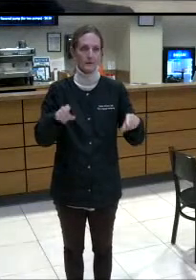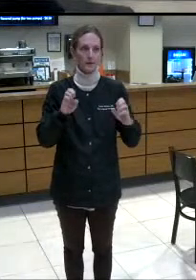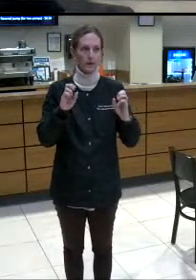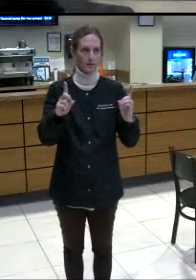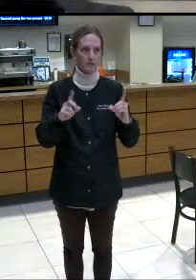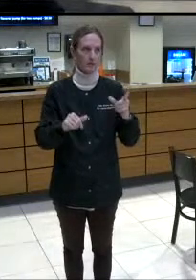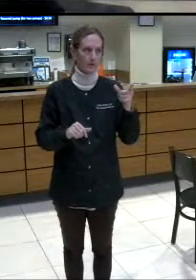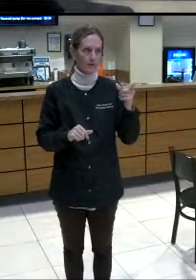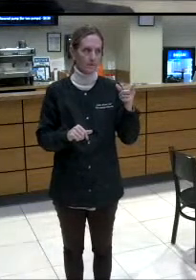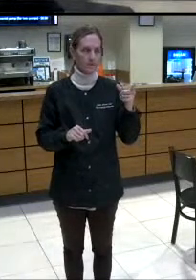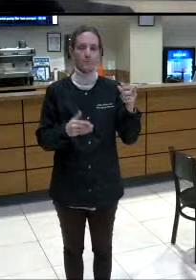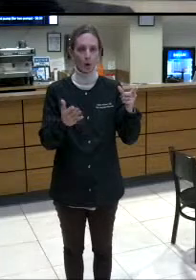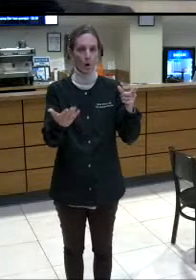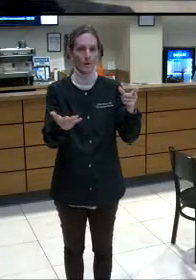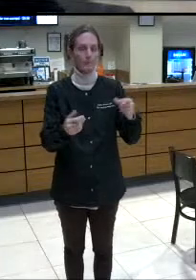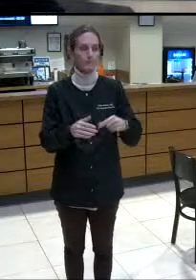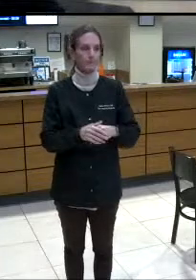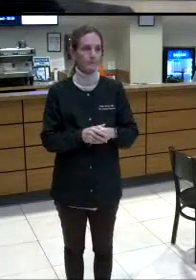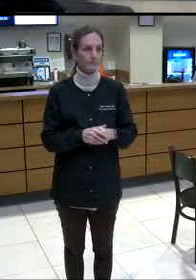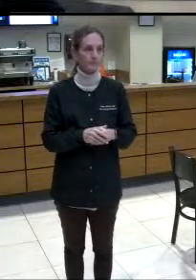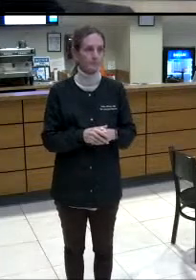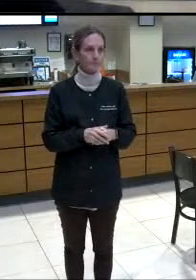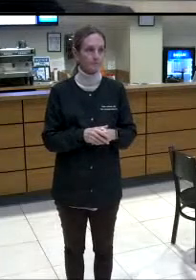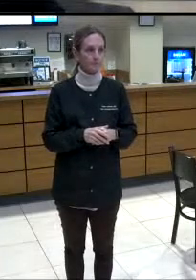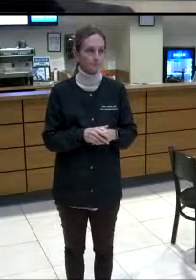Honestly, I'm sorry. honestly, I think that's a